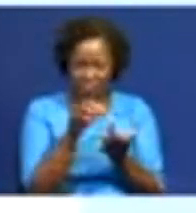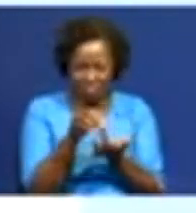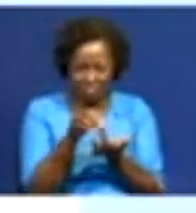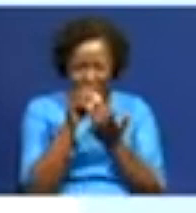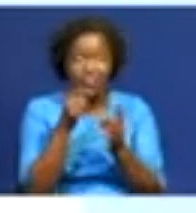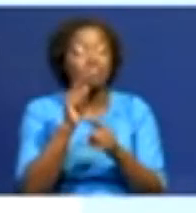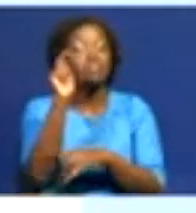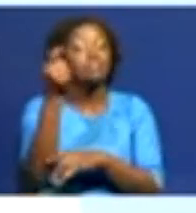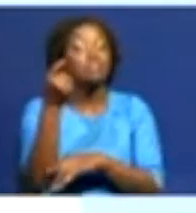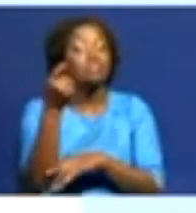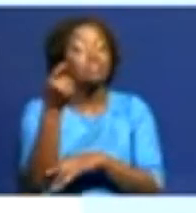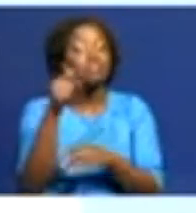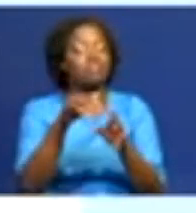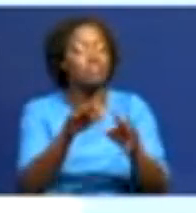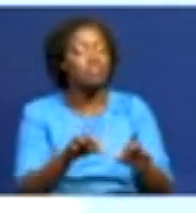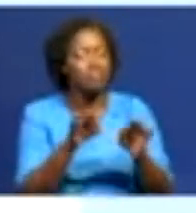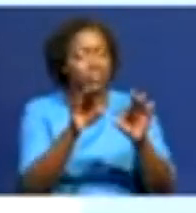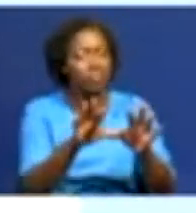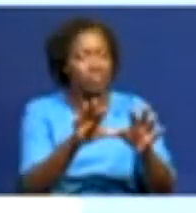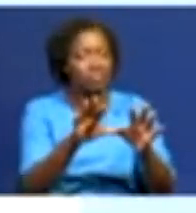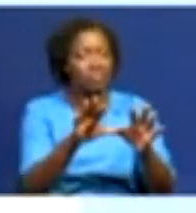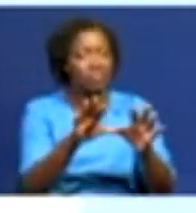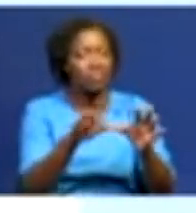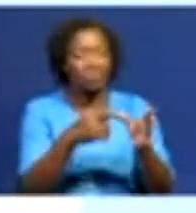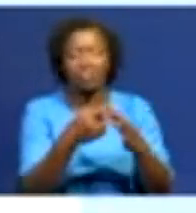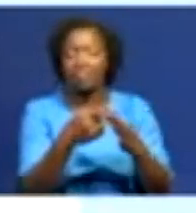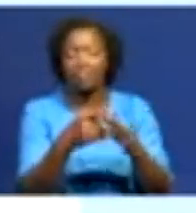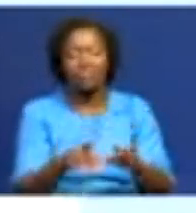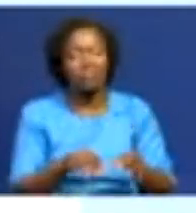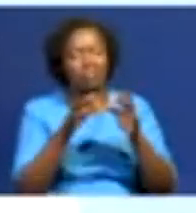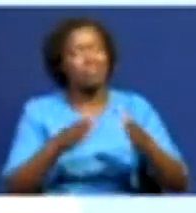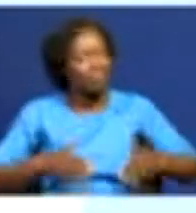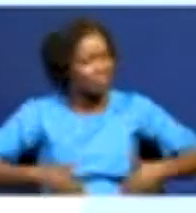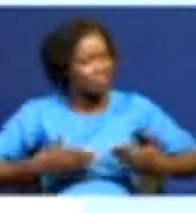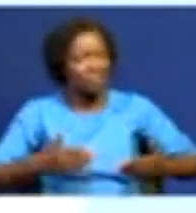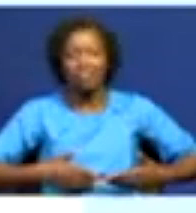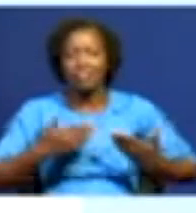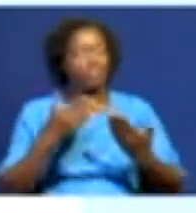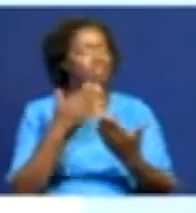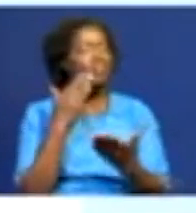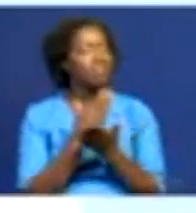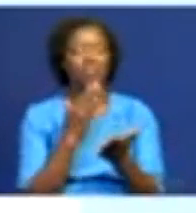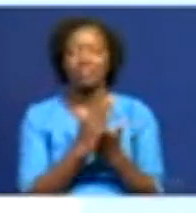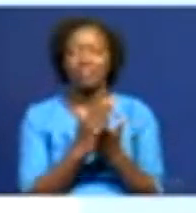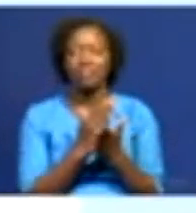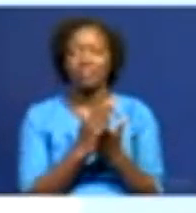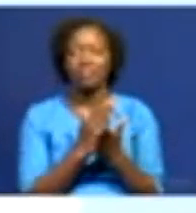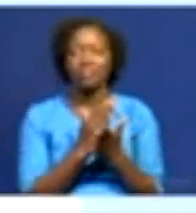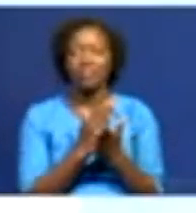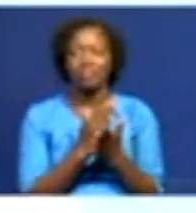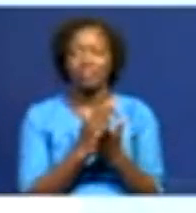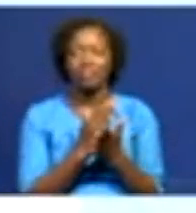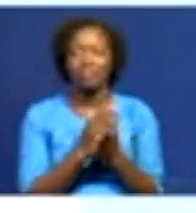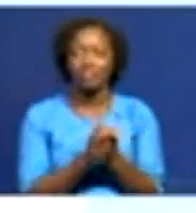from Kenya into Australia, Australians will be very happy indeed. So that's one of my key aims as the Australian High